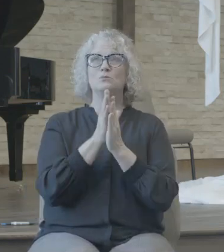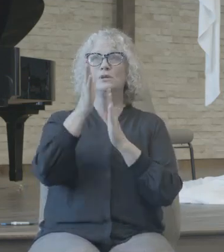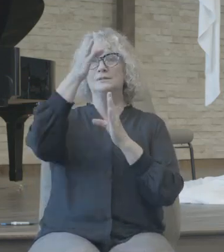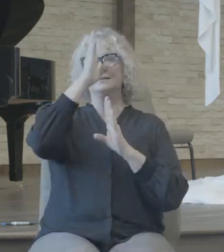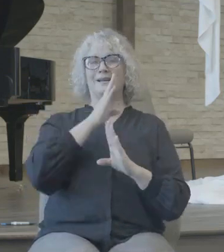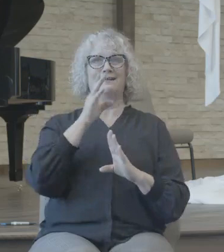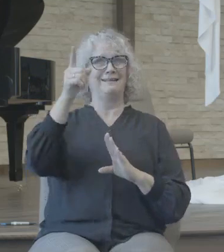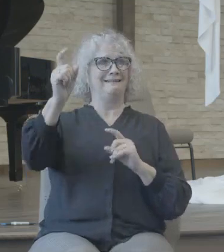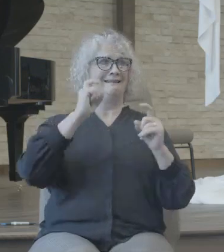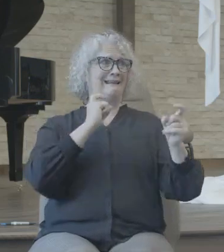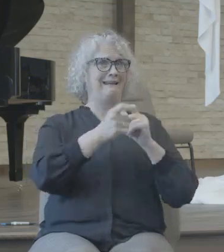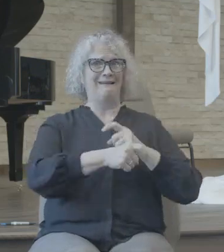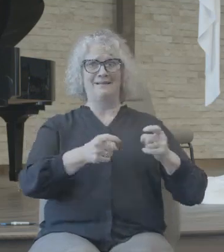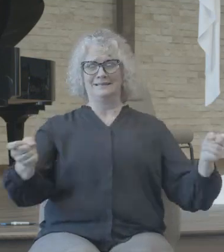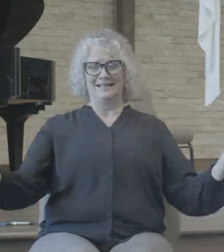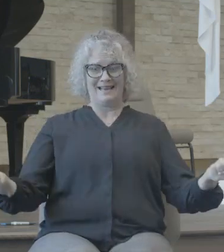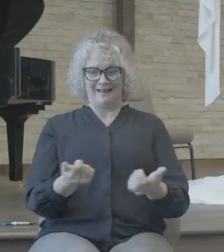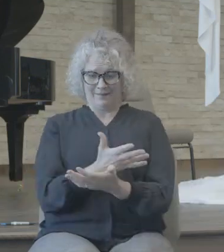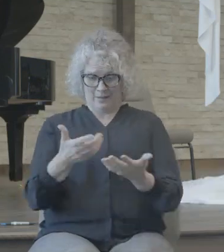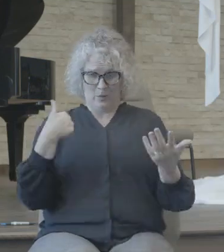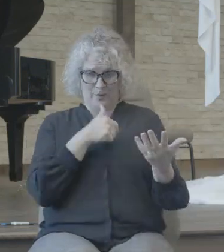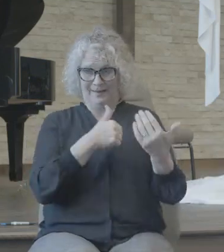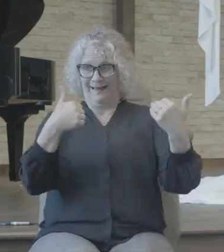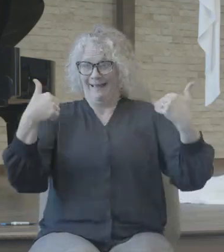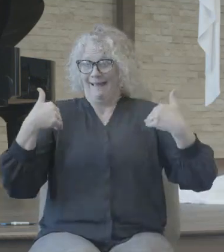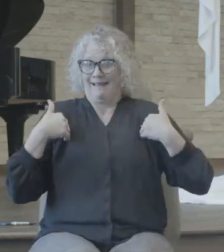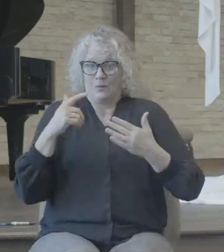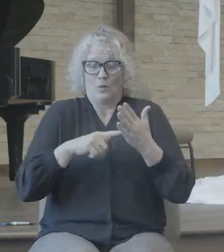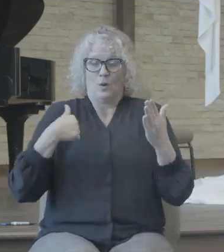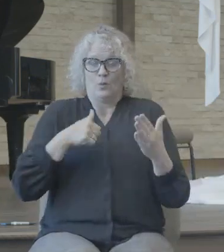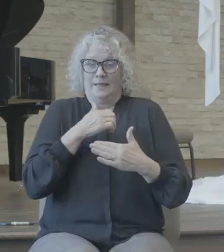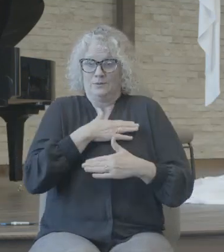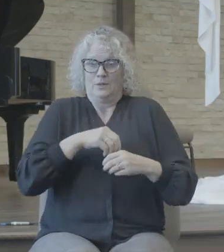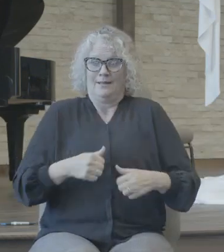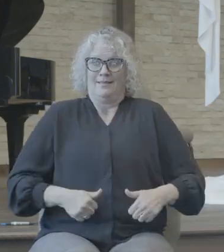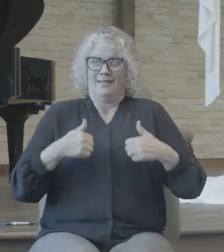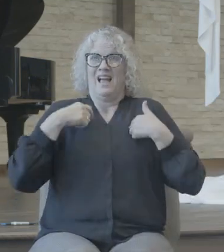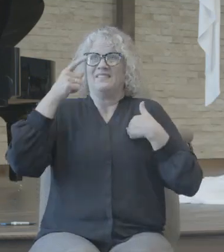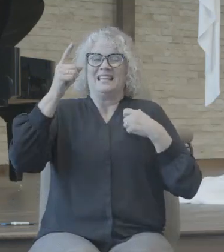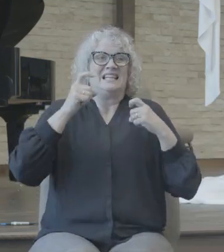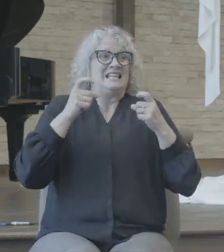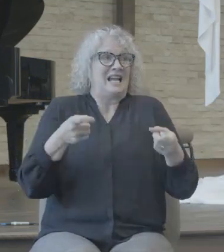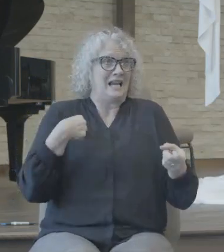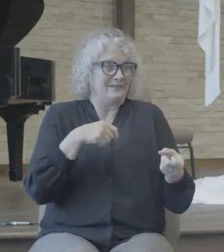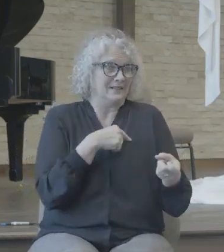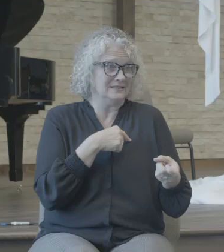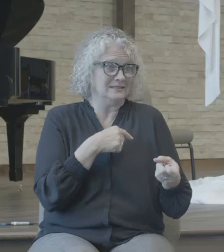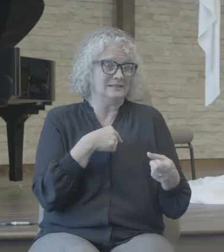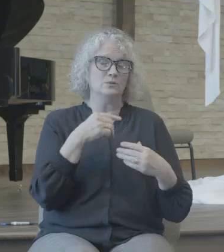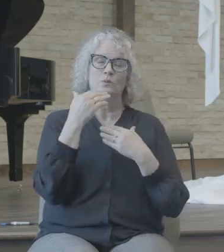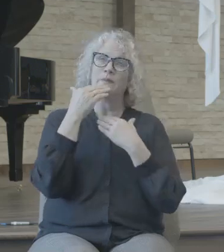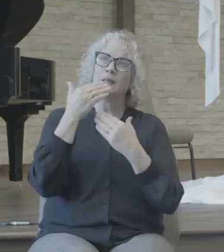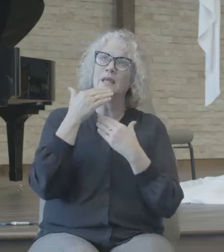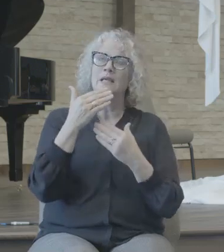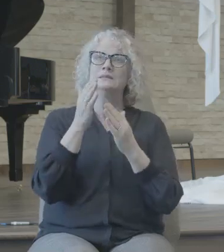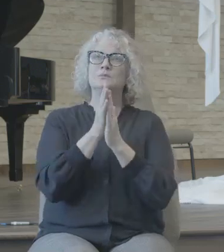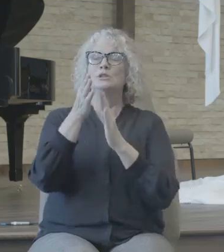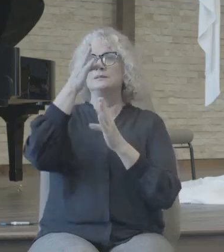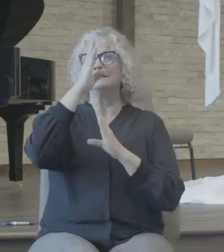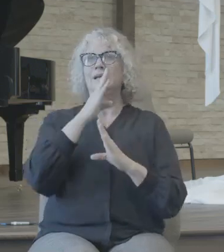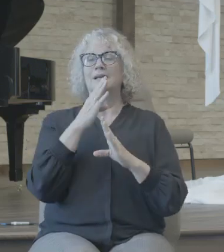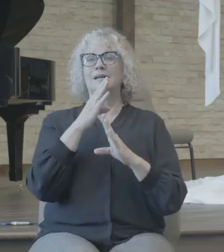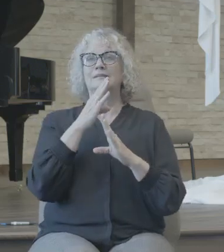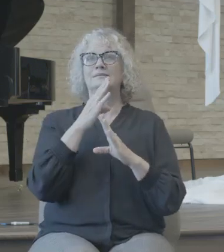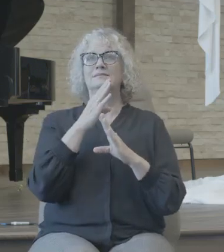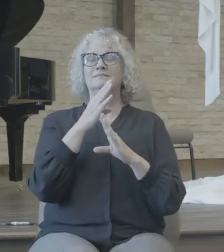given us everything that we have and enjoy in life. We give our thanks and praise to God for making us,